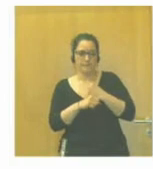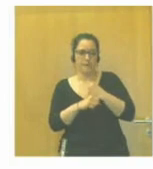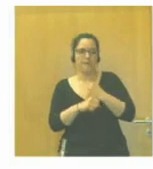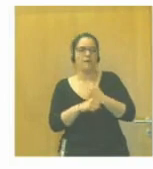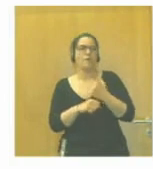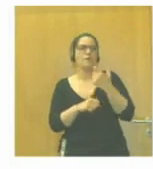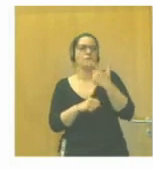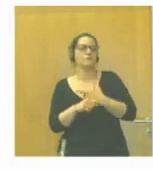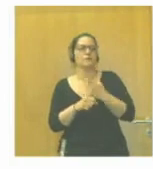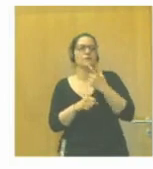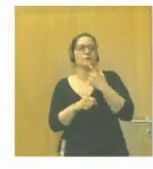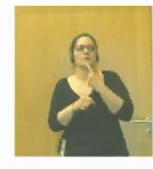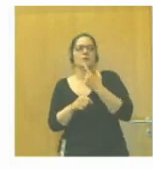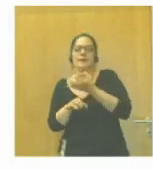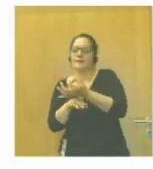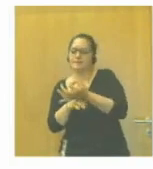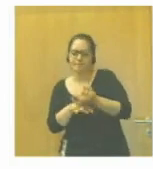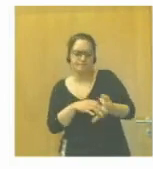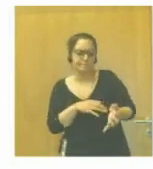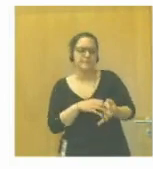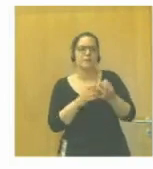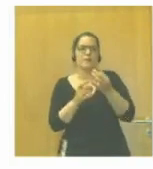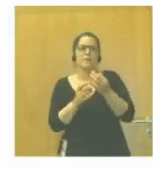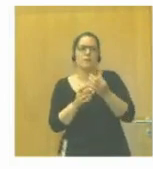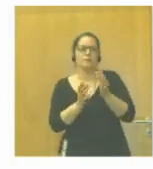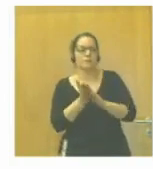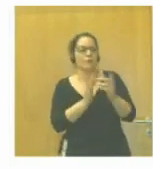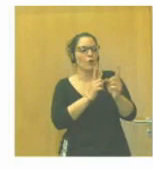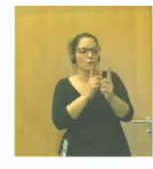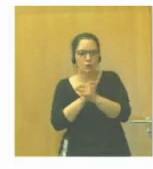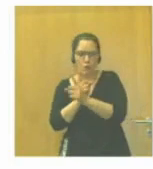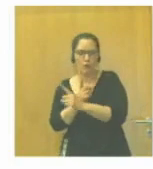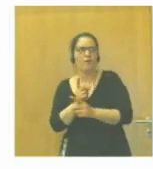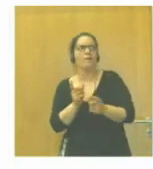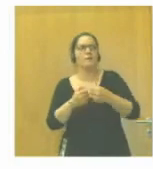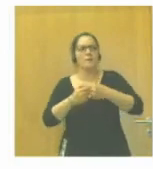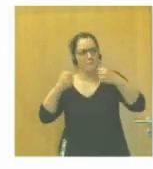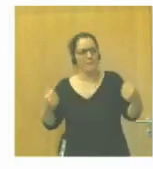this work. And there's some additional resources on the Zero Suicide Institute page,